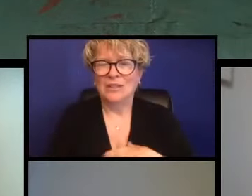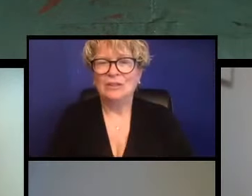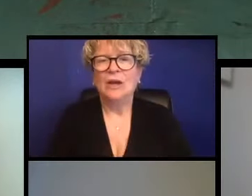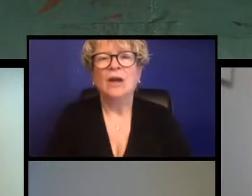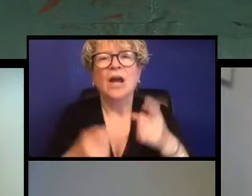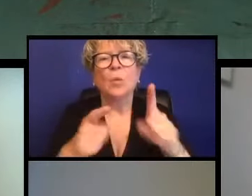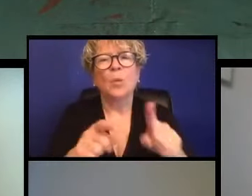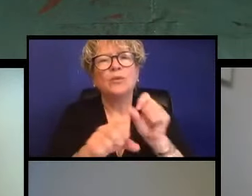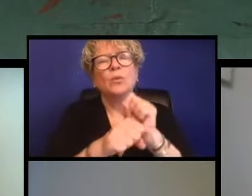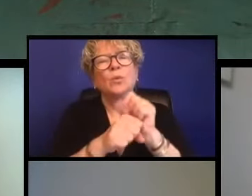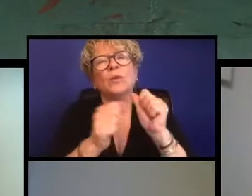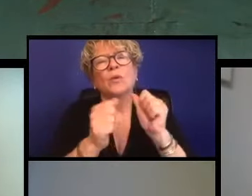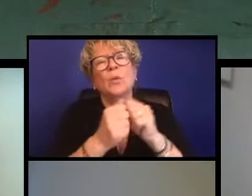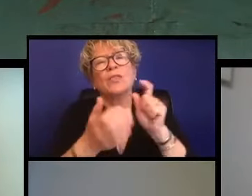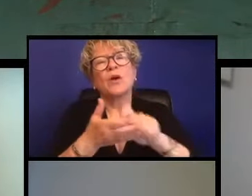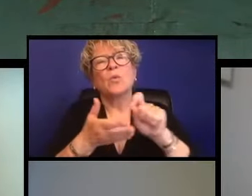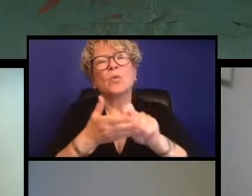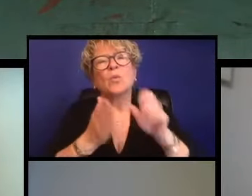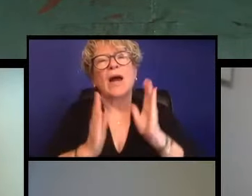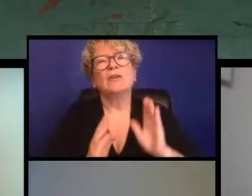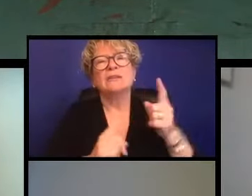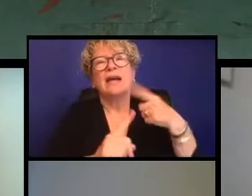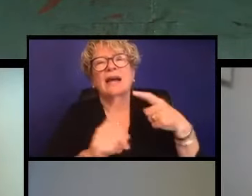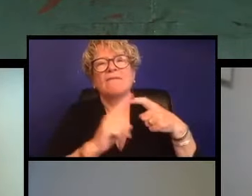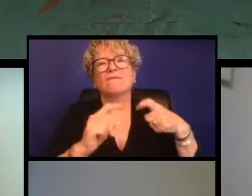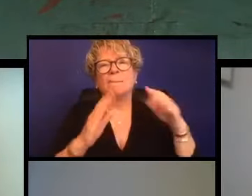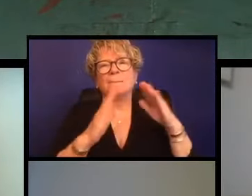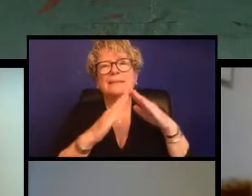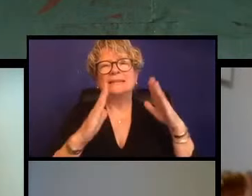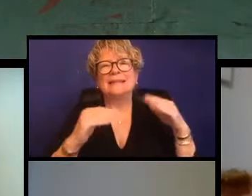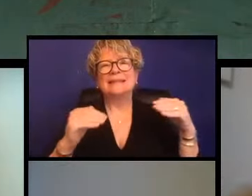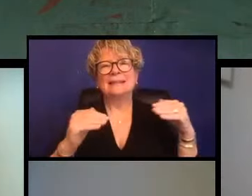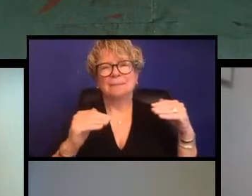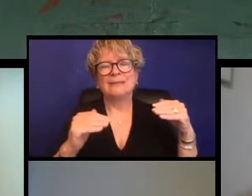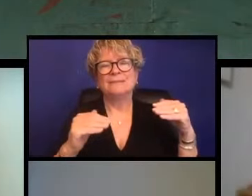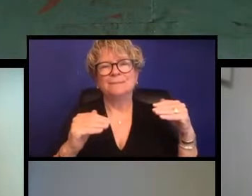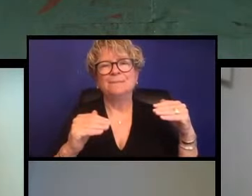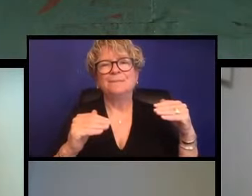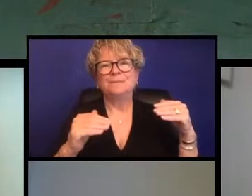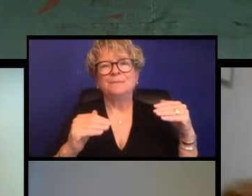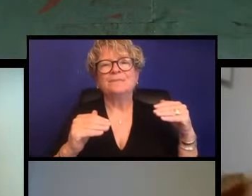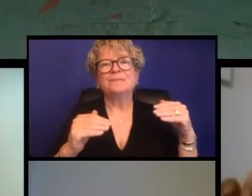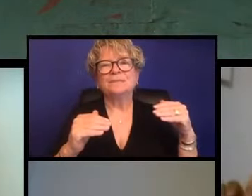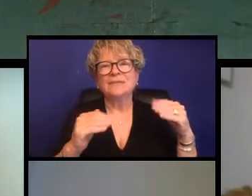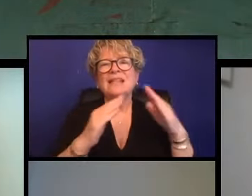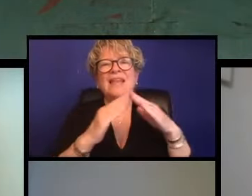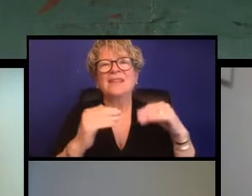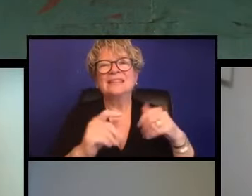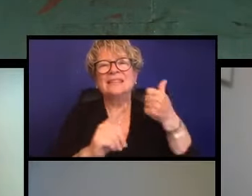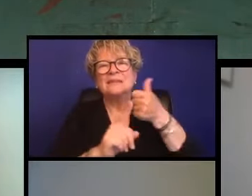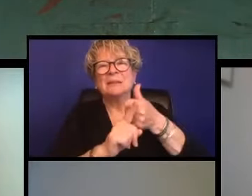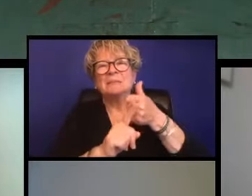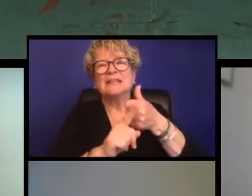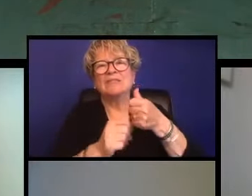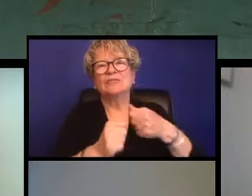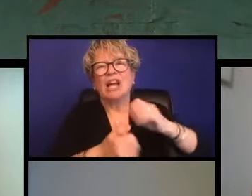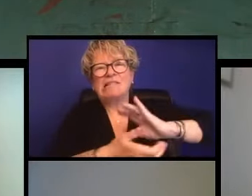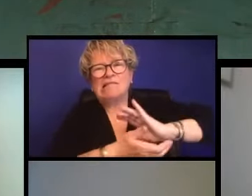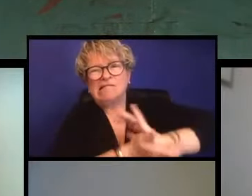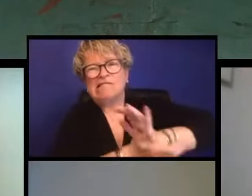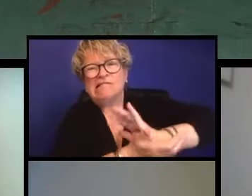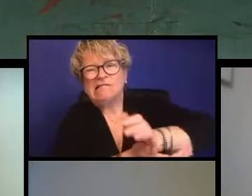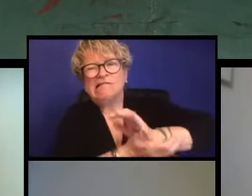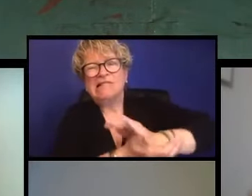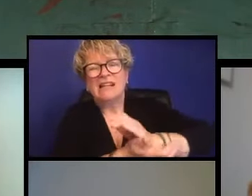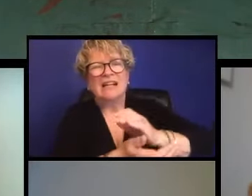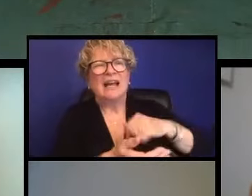writers who may have come from systems that have spent too many times trying to grind them down into a particular voice or a